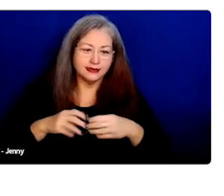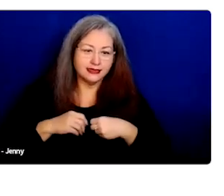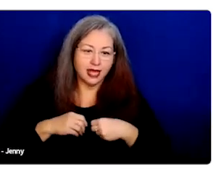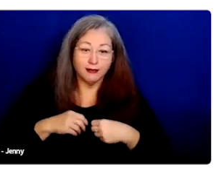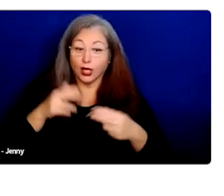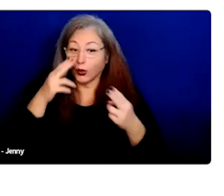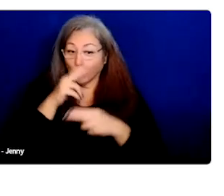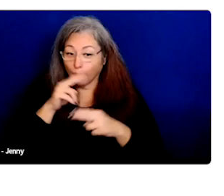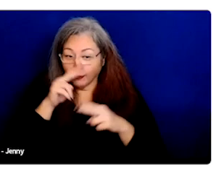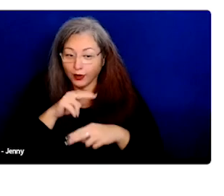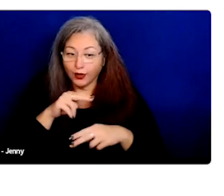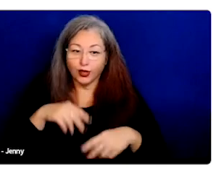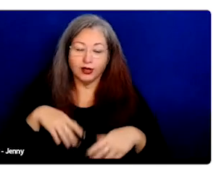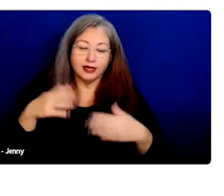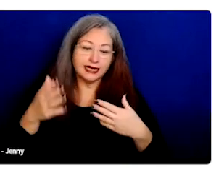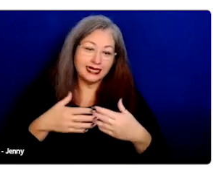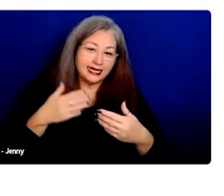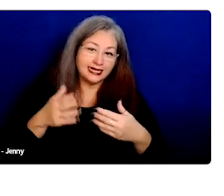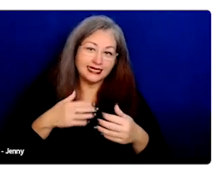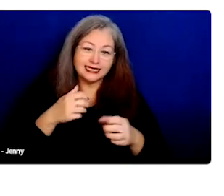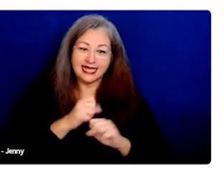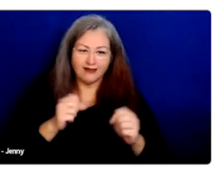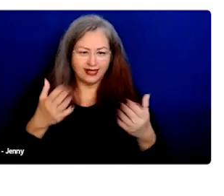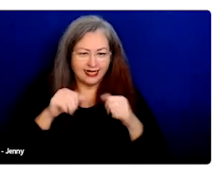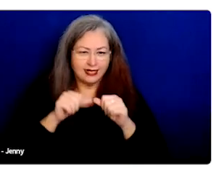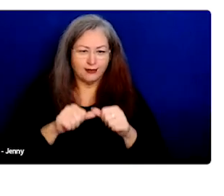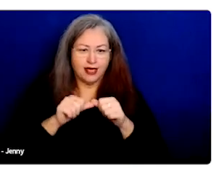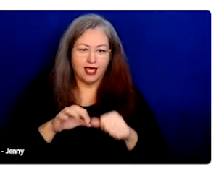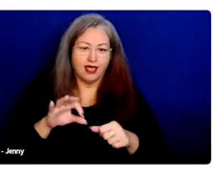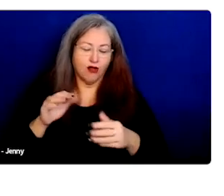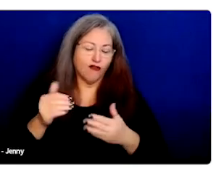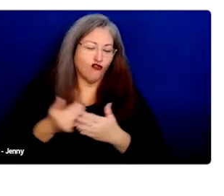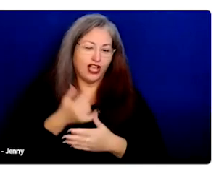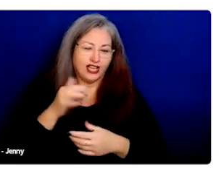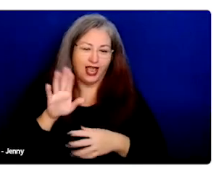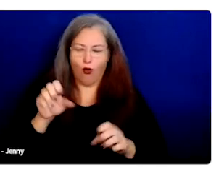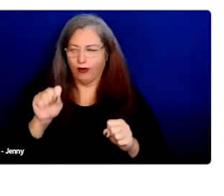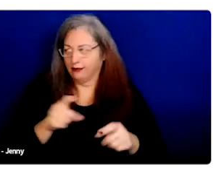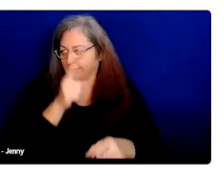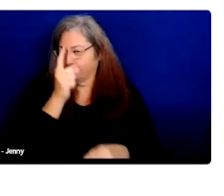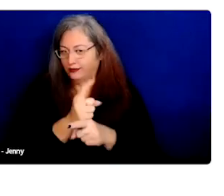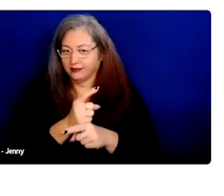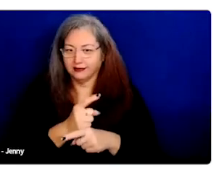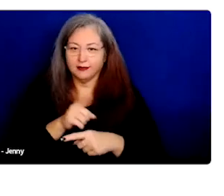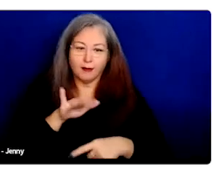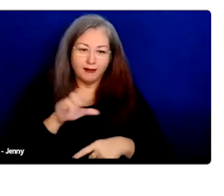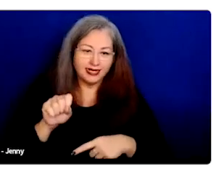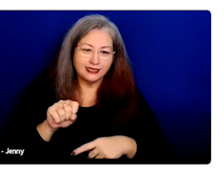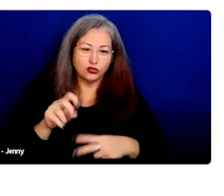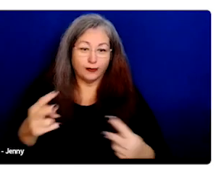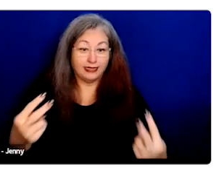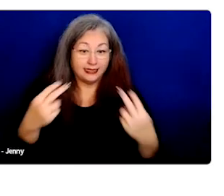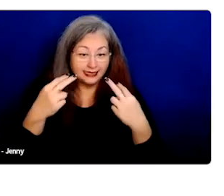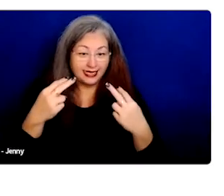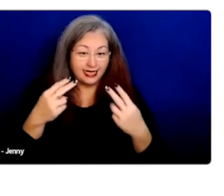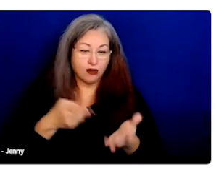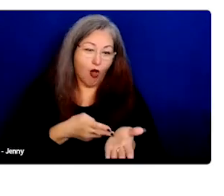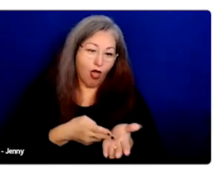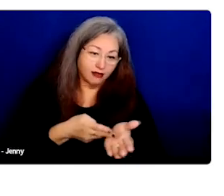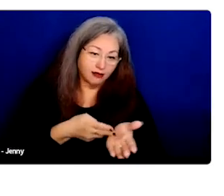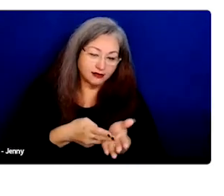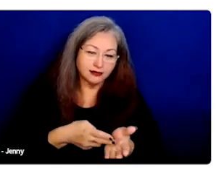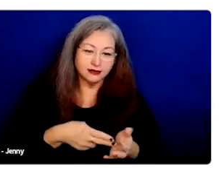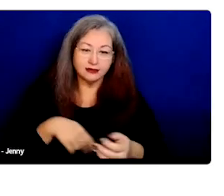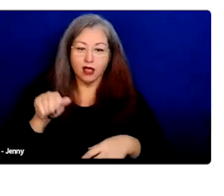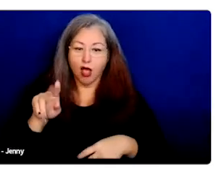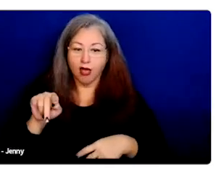humor, ease, safety, keep it coming, fresh air. I know that's right. Bliss, being seen, authenticity, authentic,